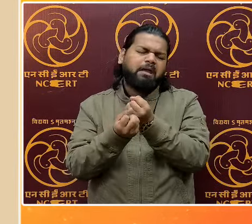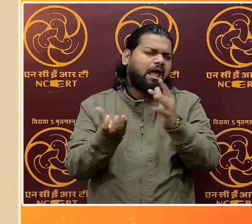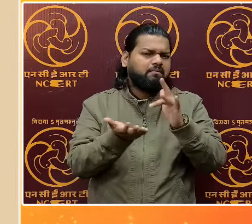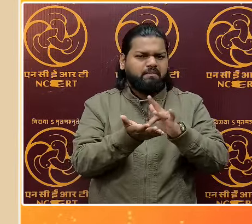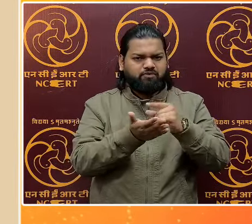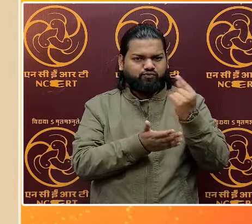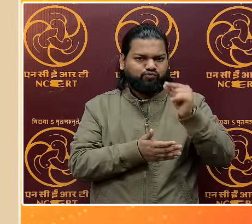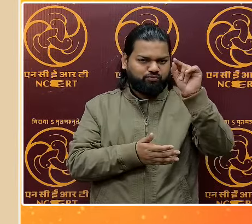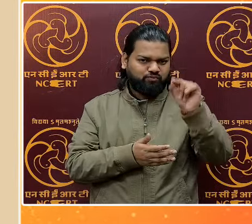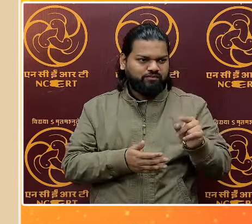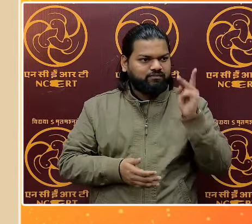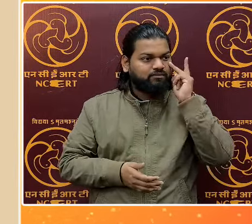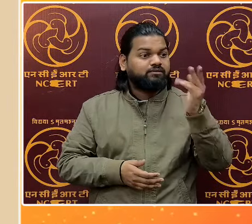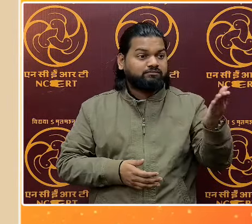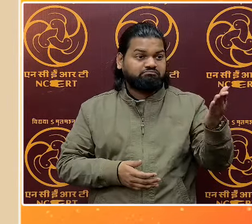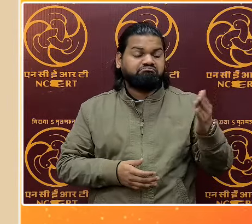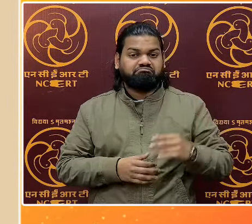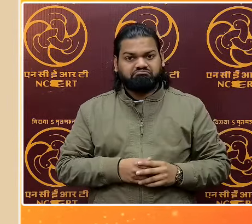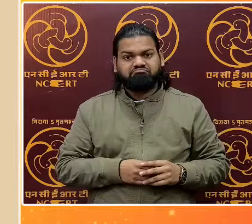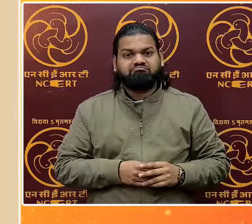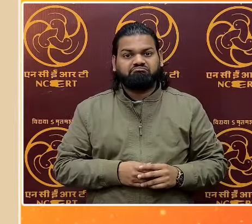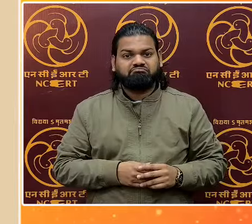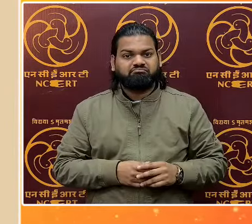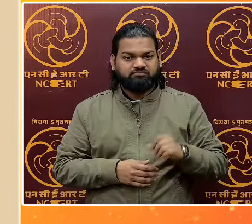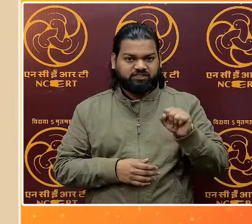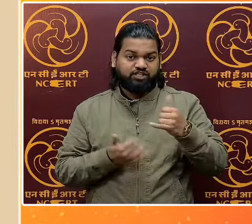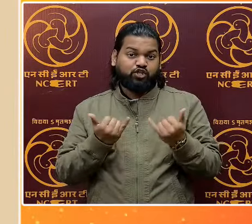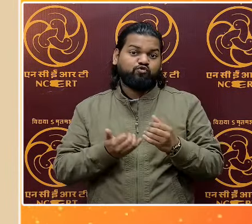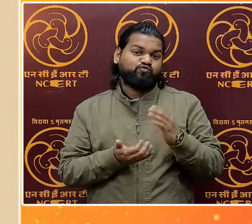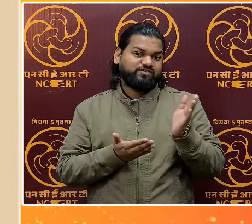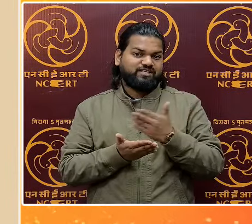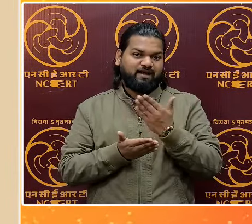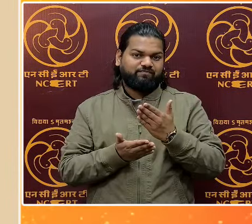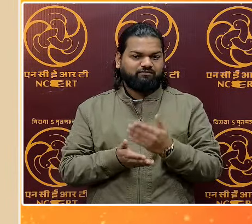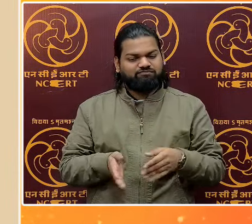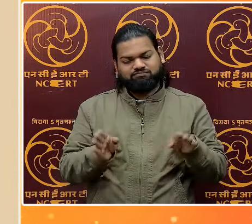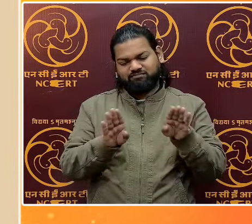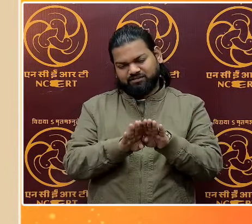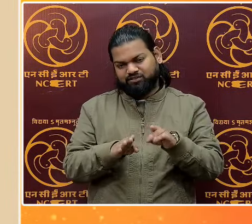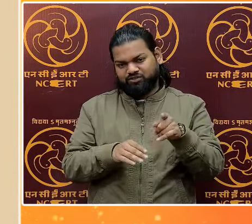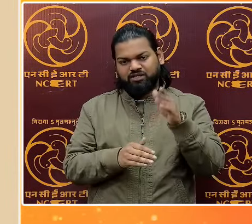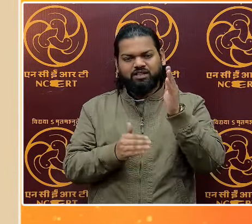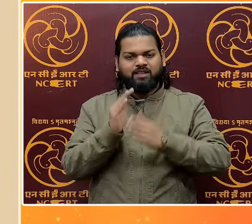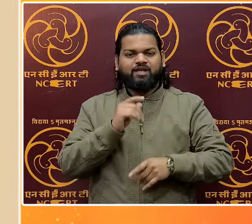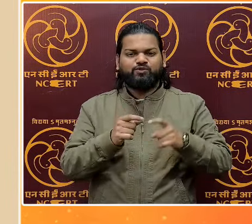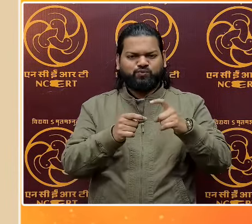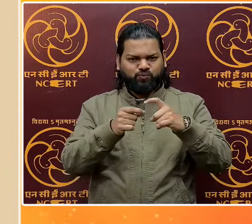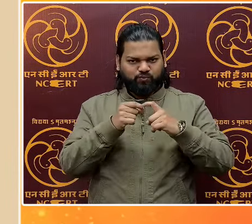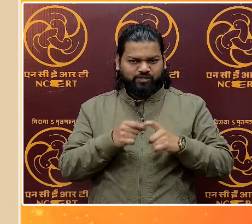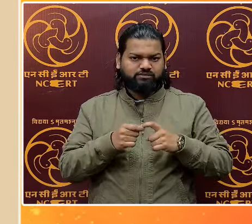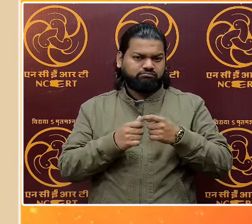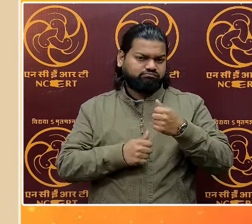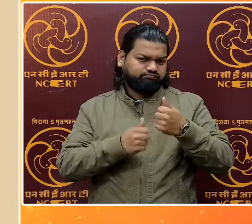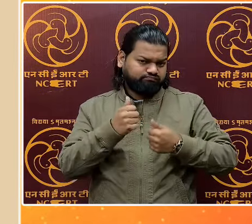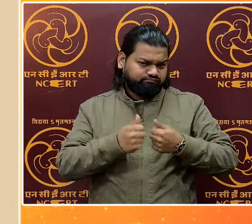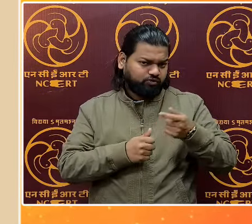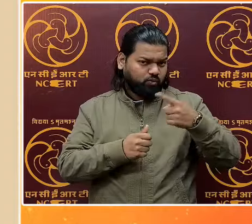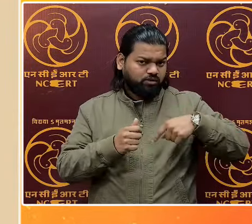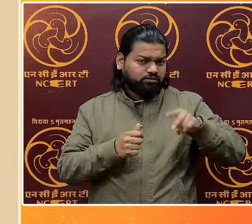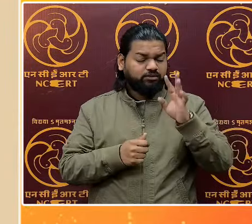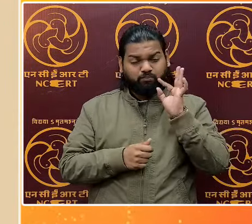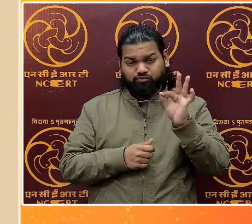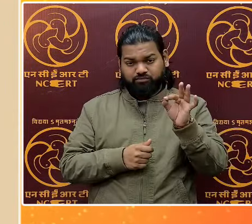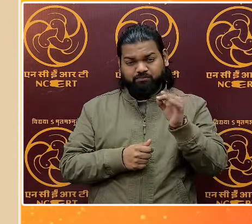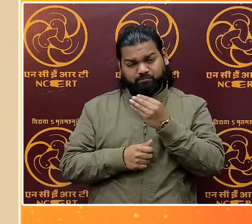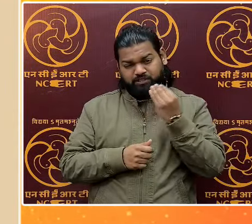wear. So with this we wind up the chapter. The questions in the back exercise are very important,